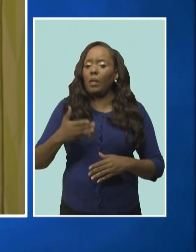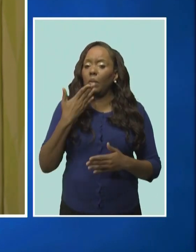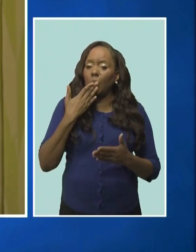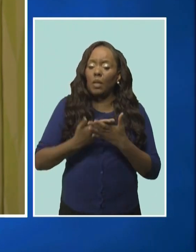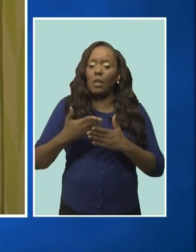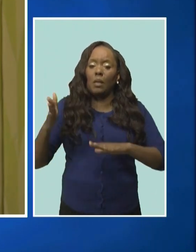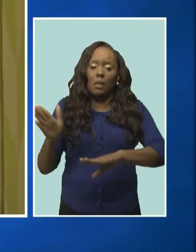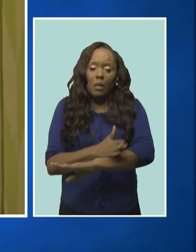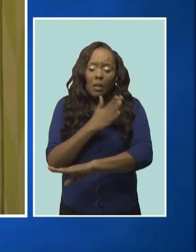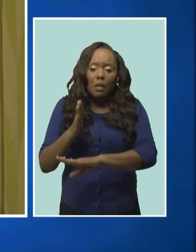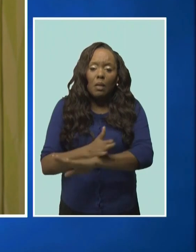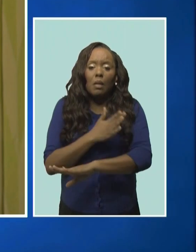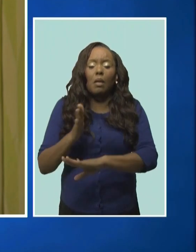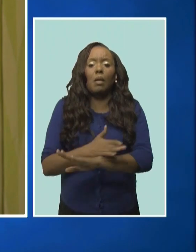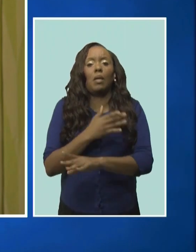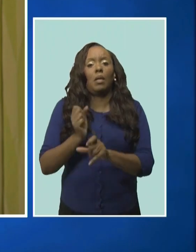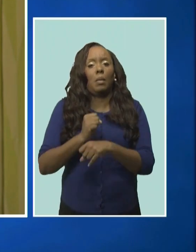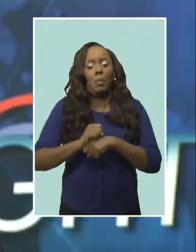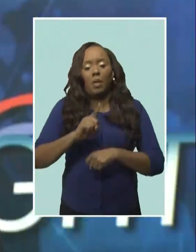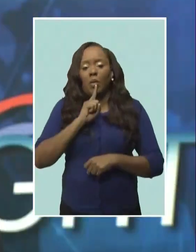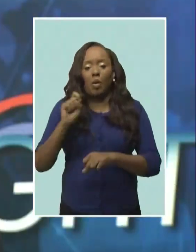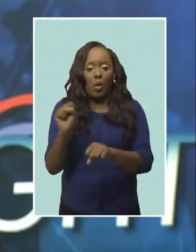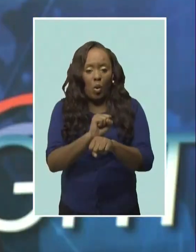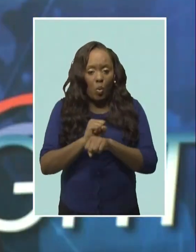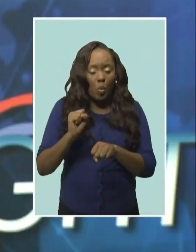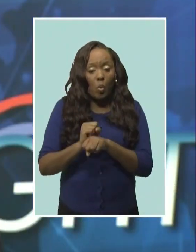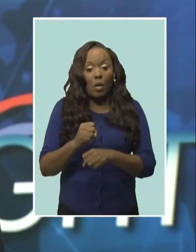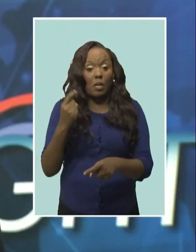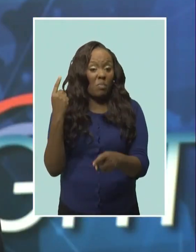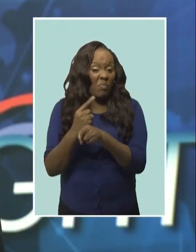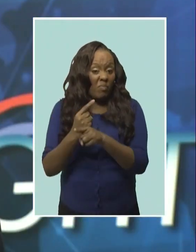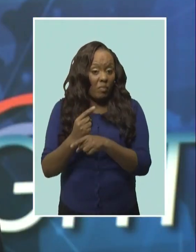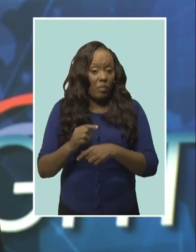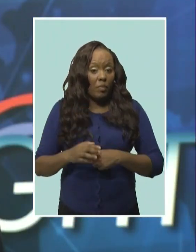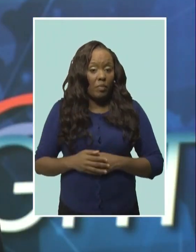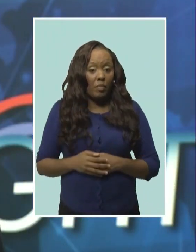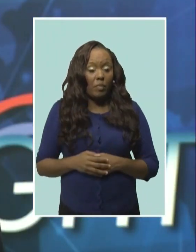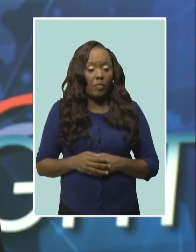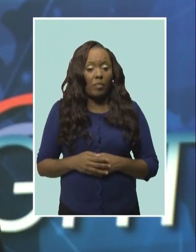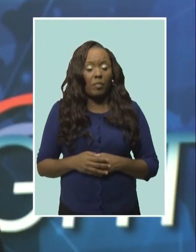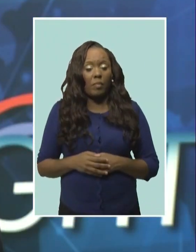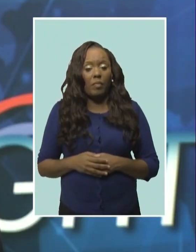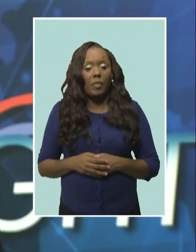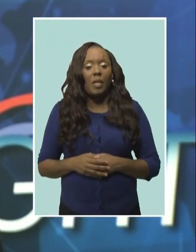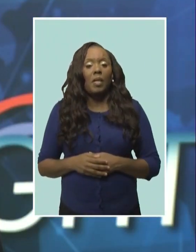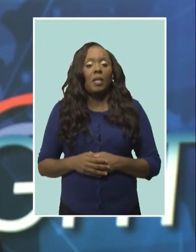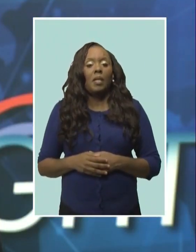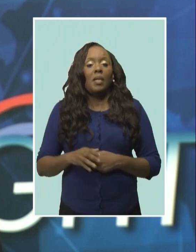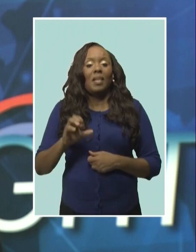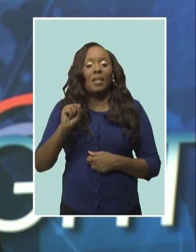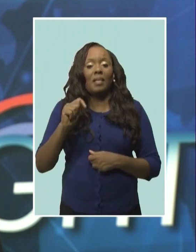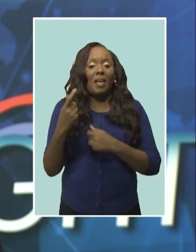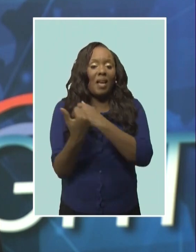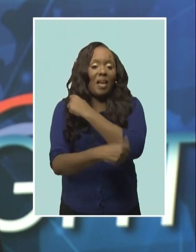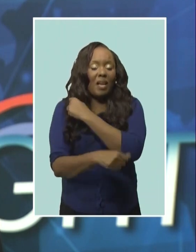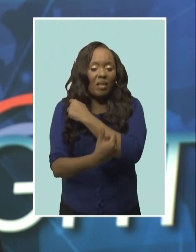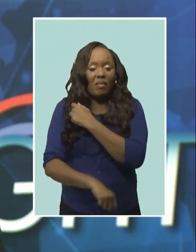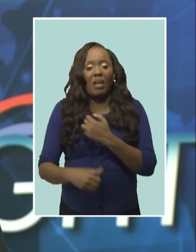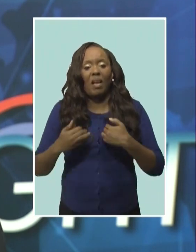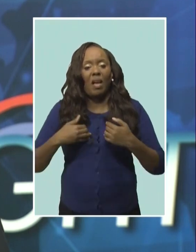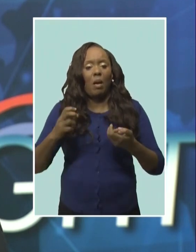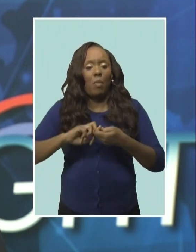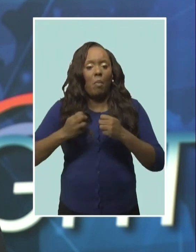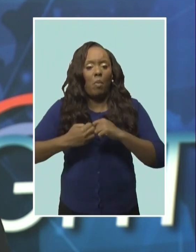they function as intended. Land slippage in King Street, St. Andrew is causing major issues